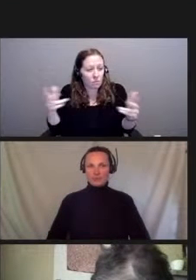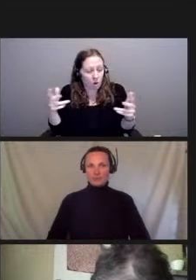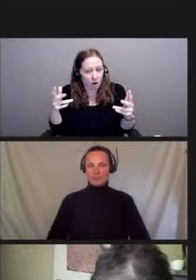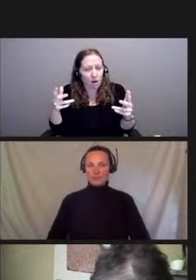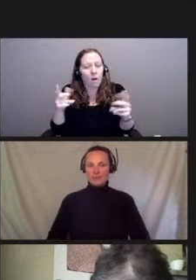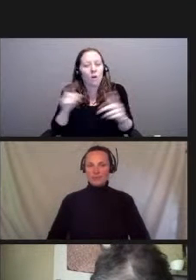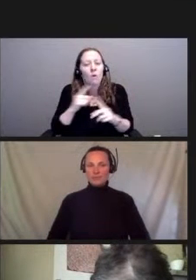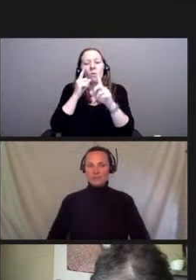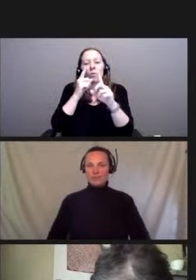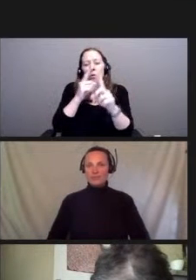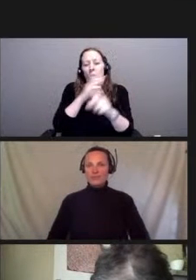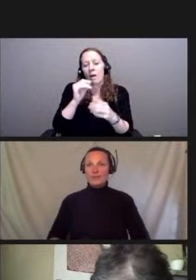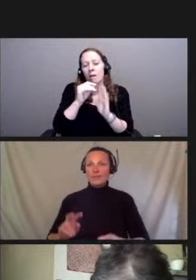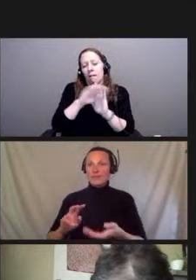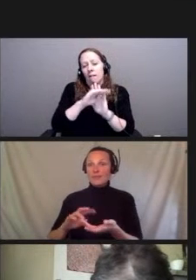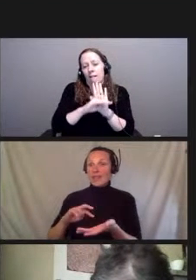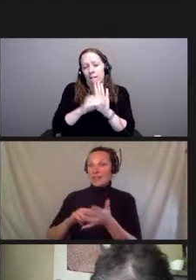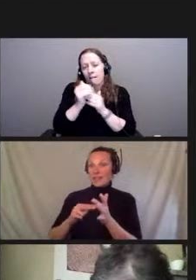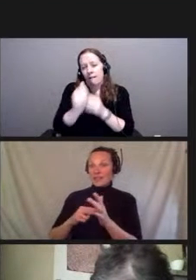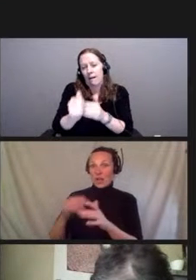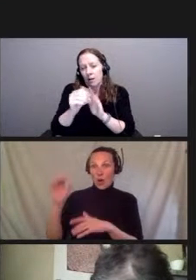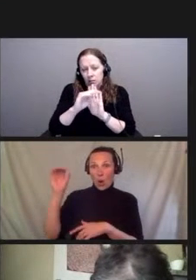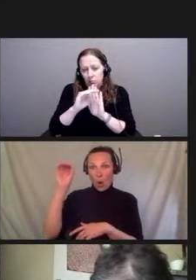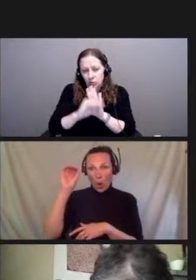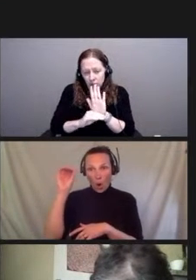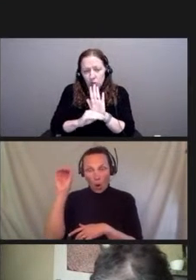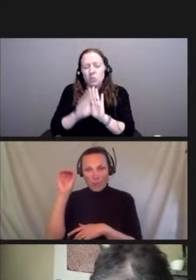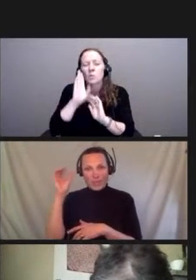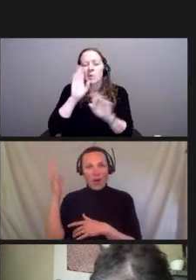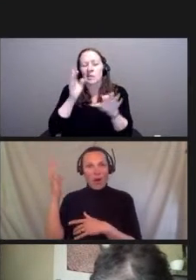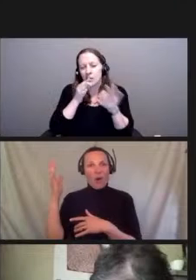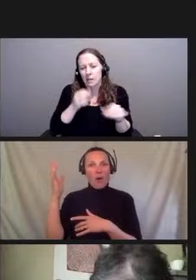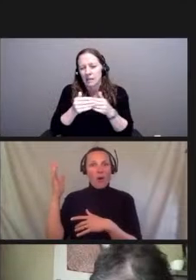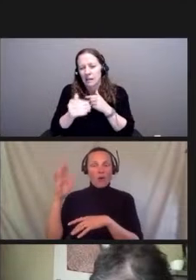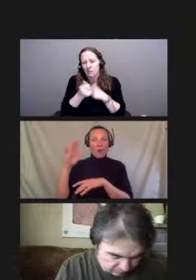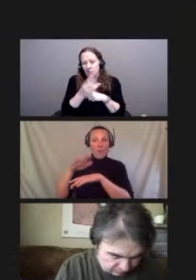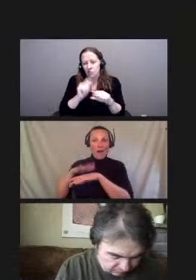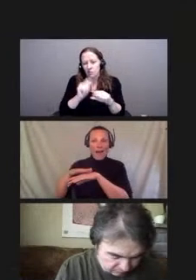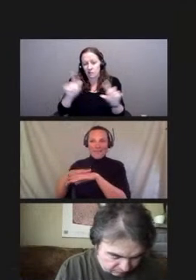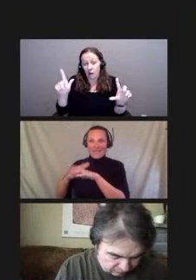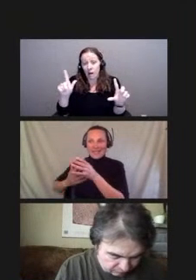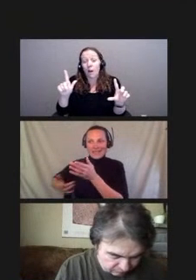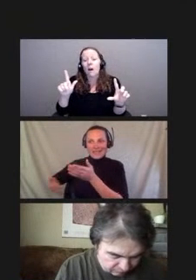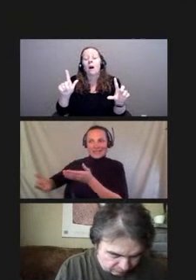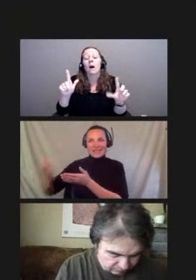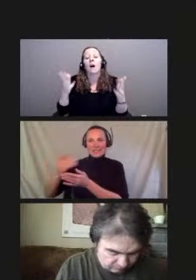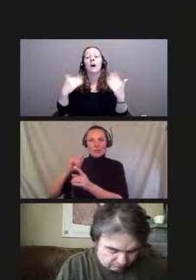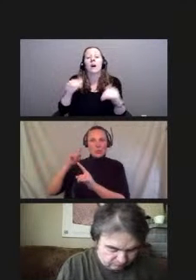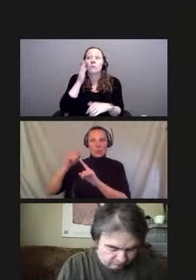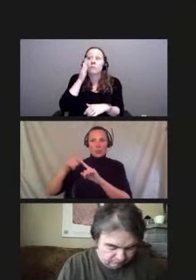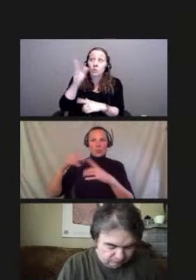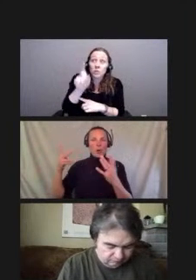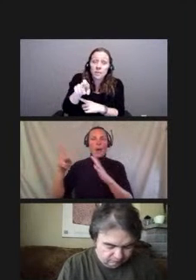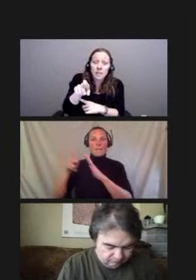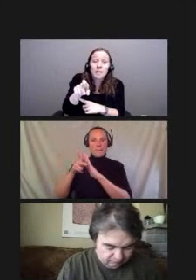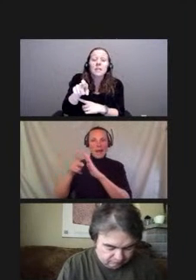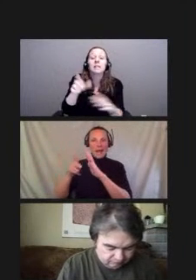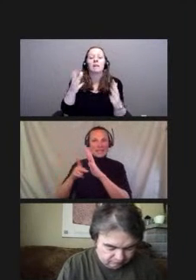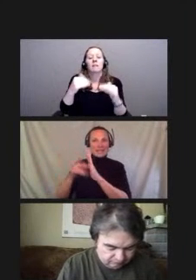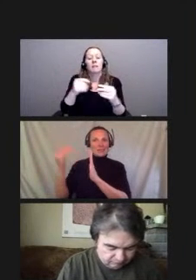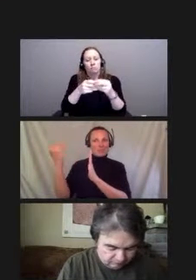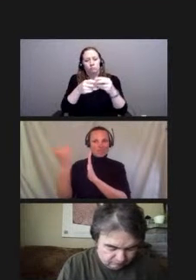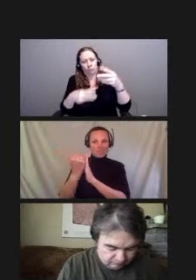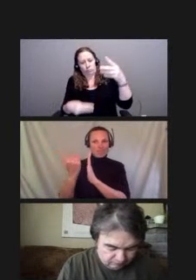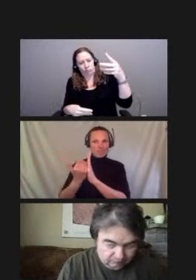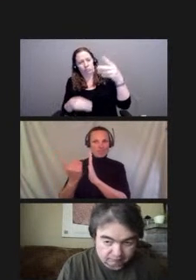be walking members of council through shortly over the next few slides, as well as the future needs and the long list of options that will